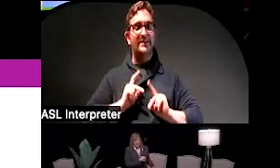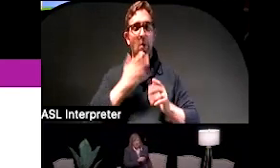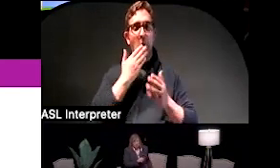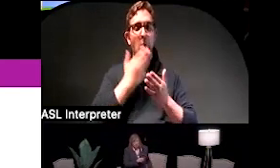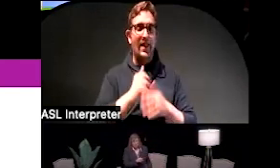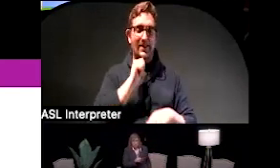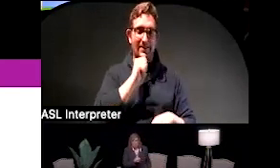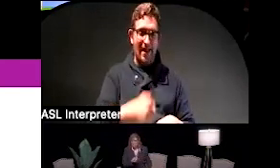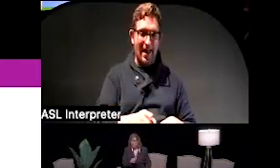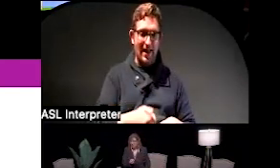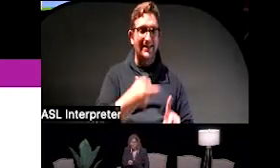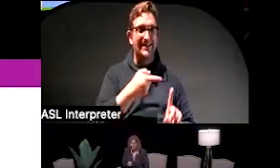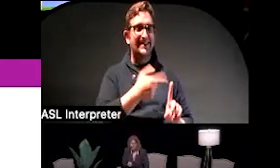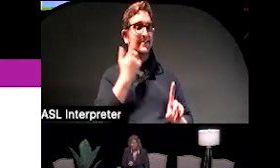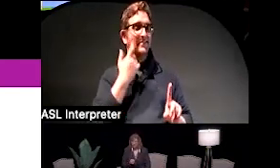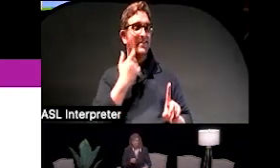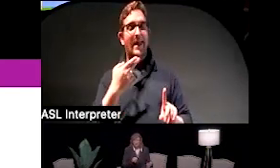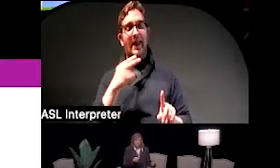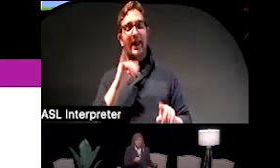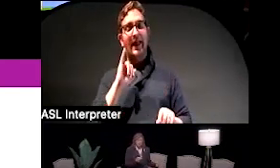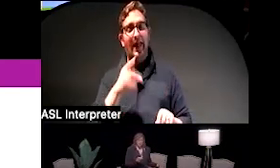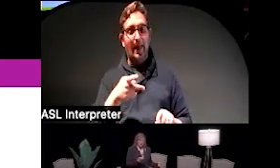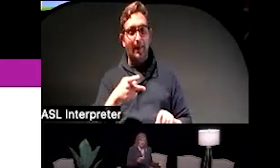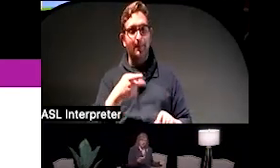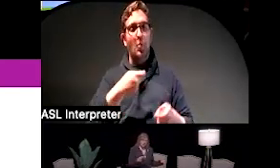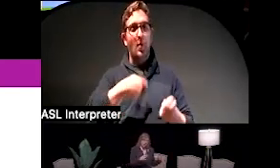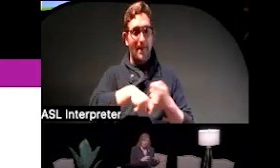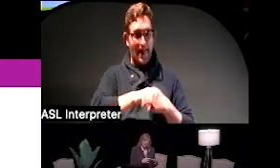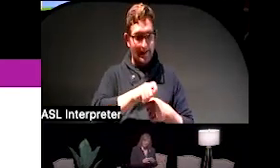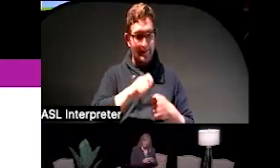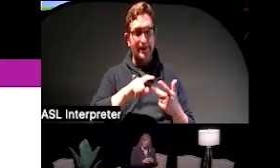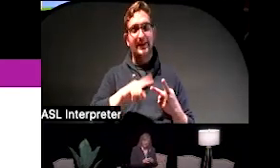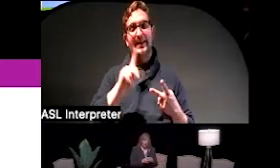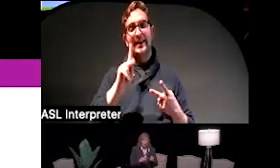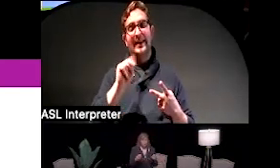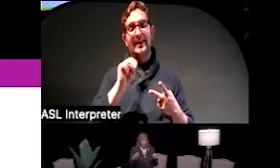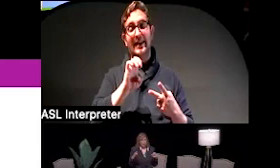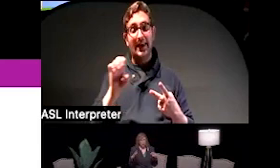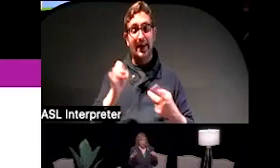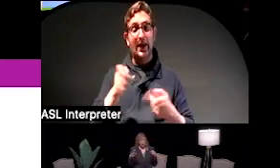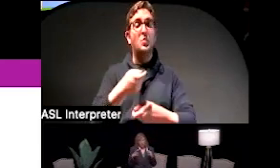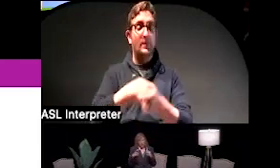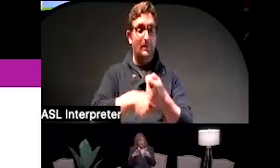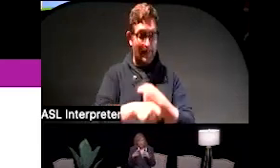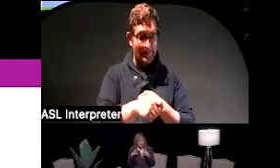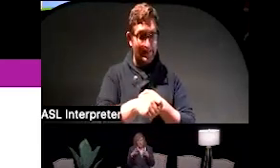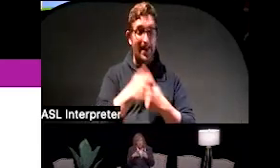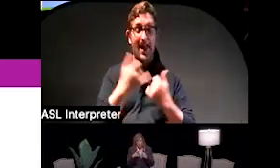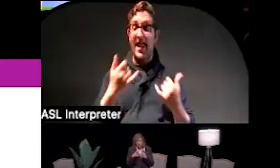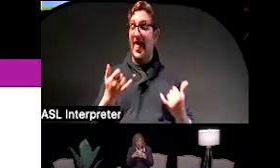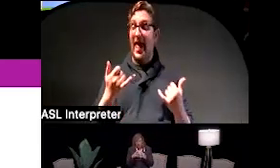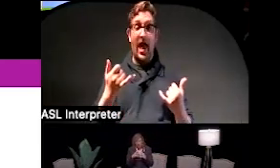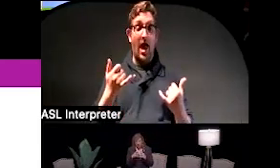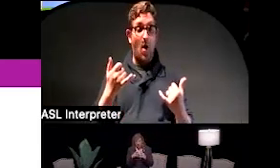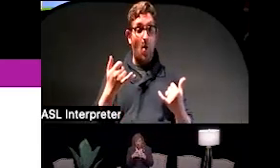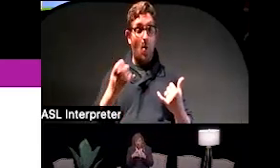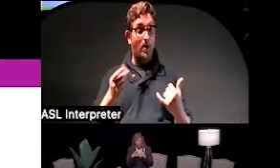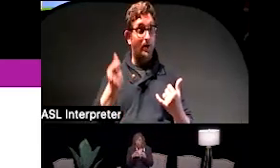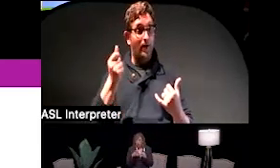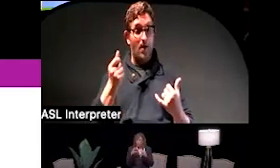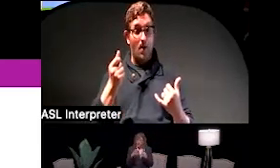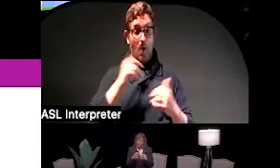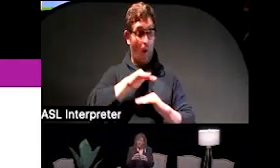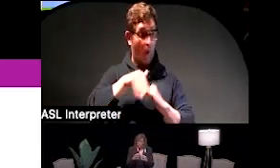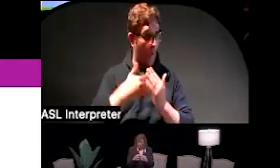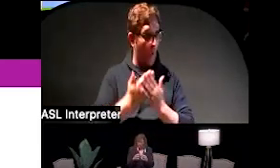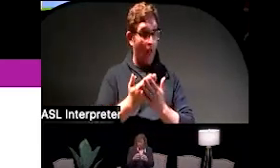He's had a hip replacement and a knee replacement, and suddenly, where all of them together